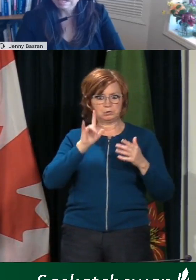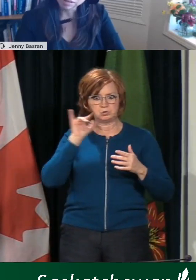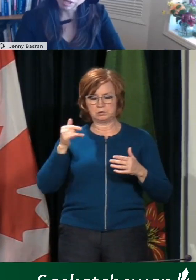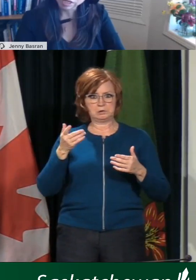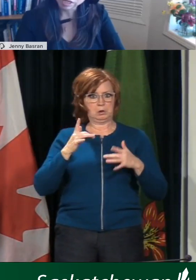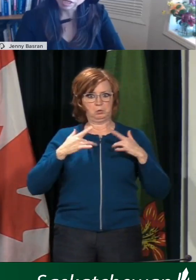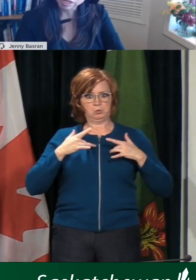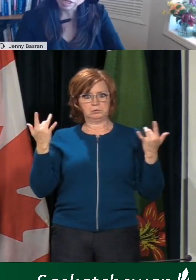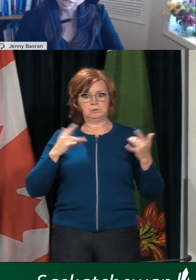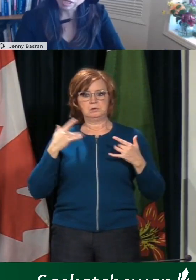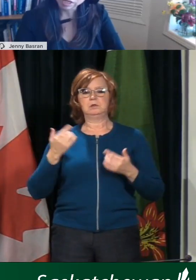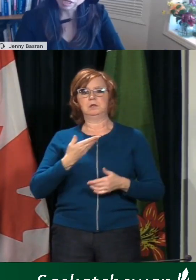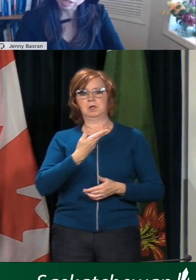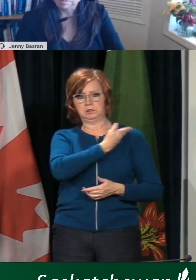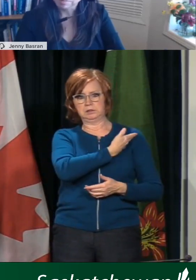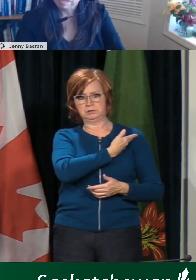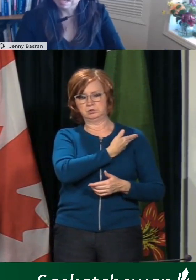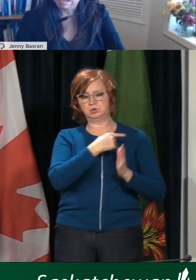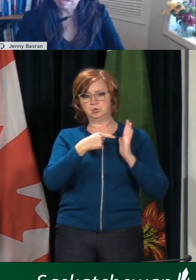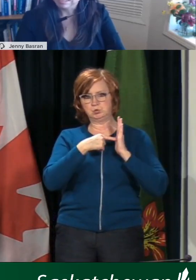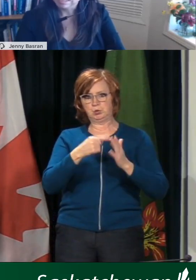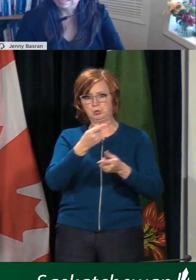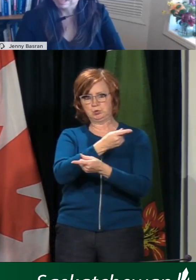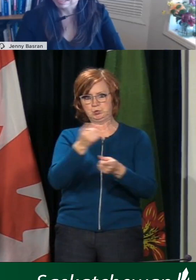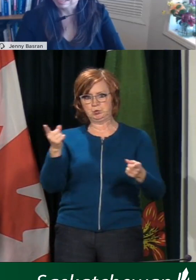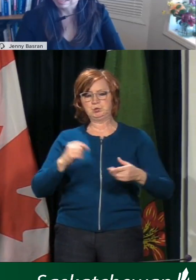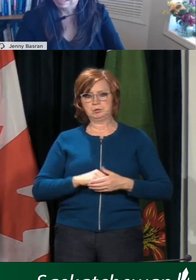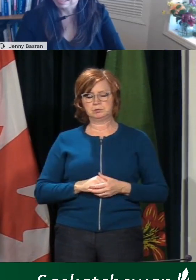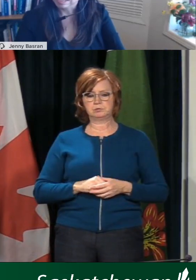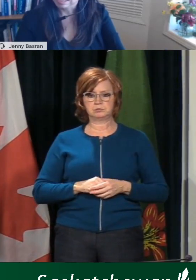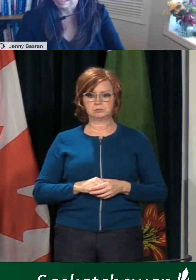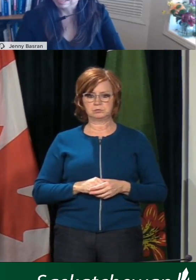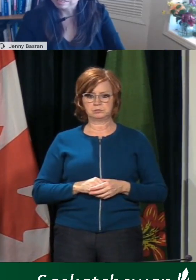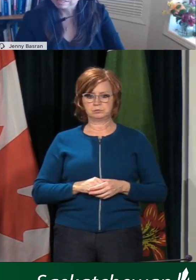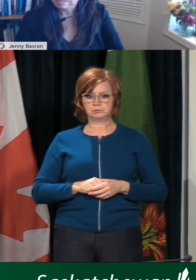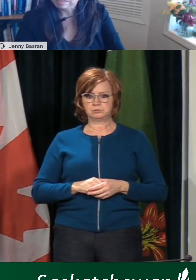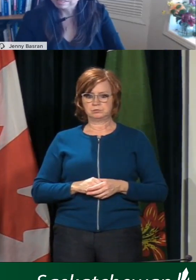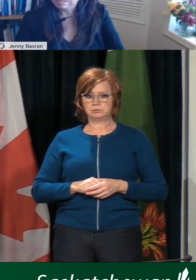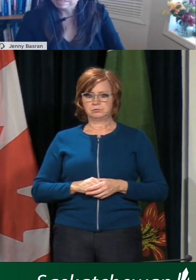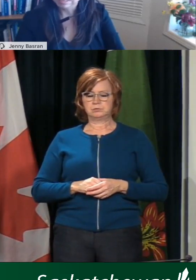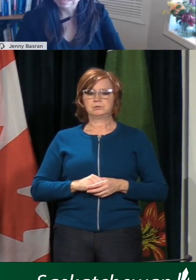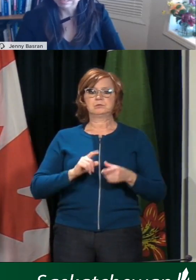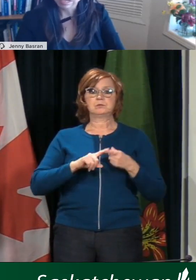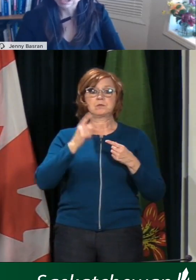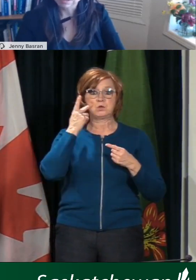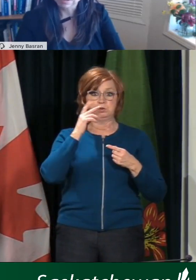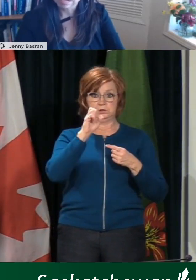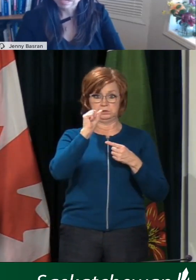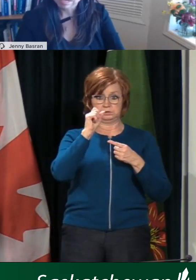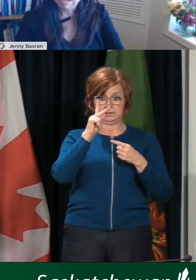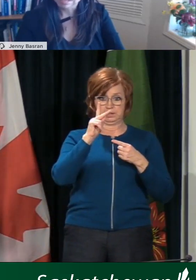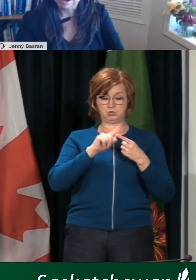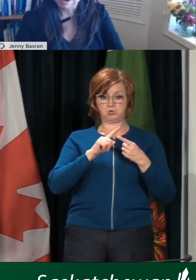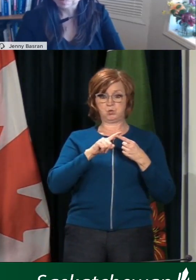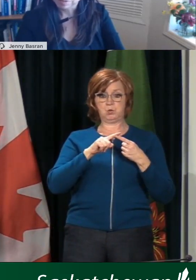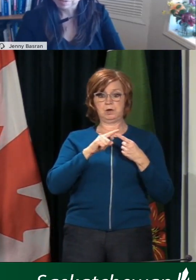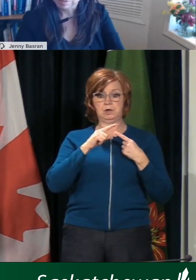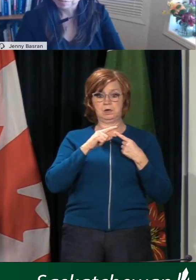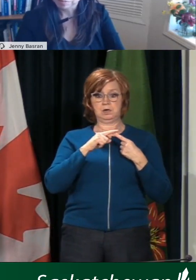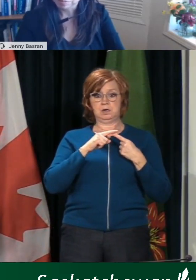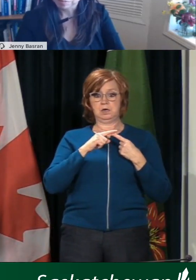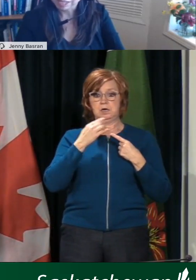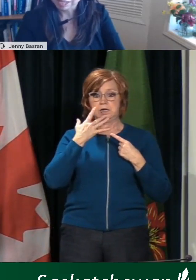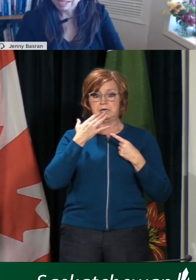a way to look at the same idea of looking at the number of cases, and you can see Saskatchewan is there in the